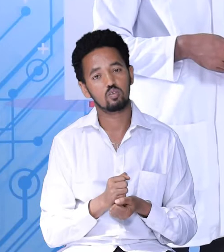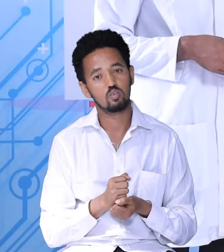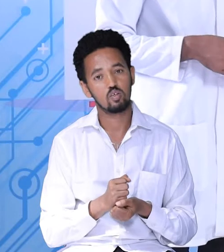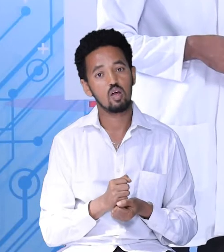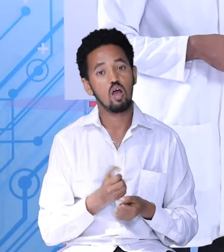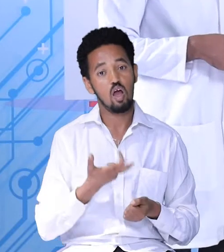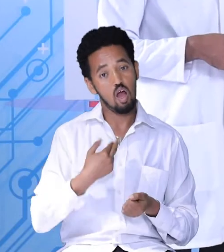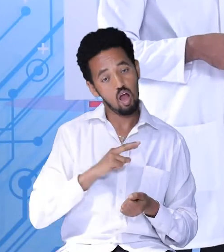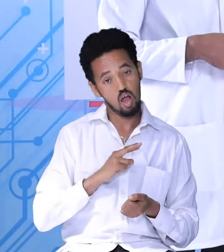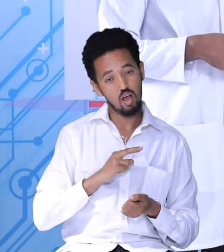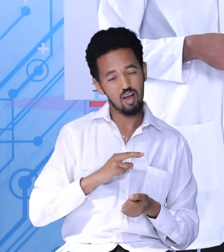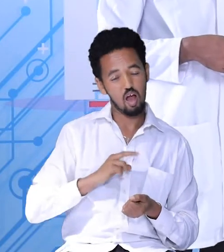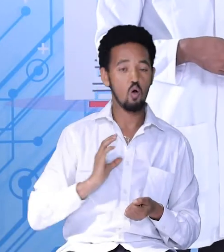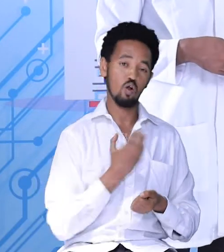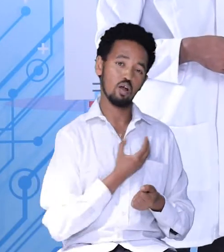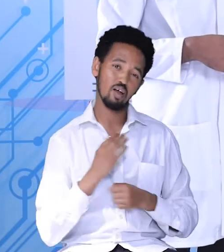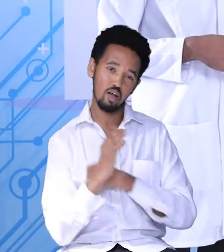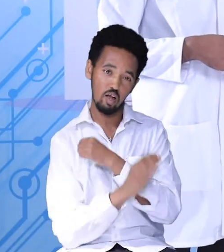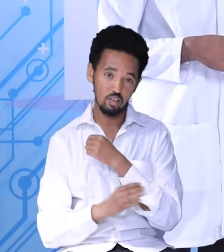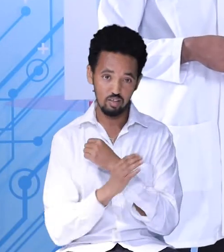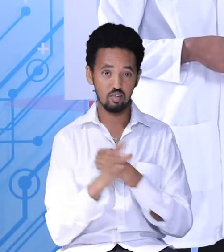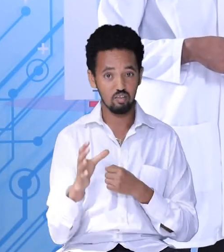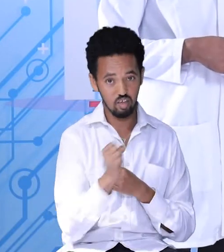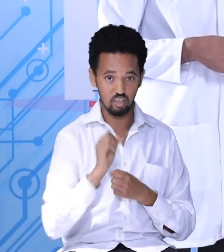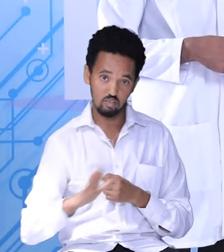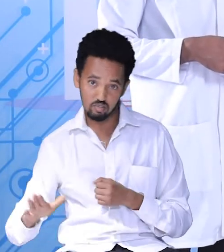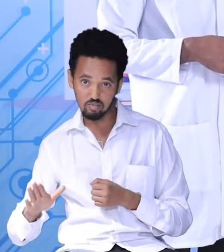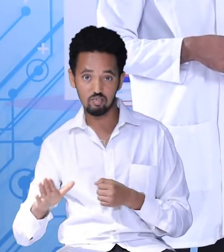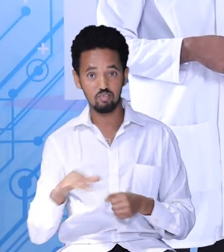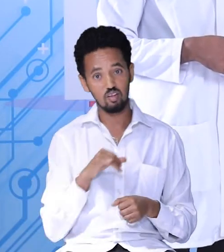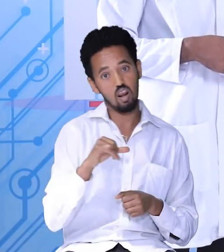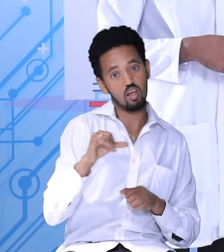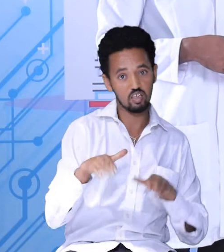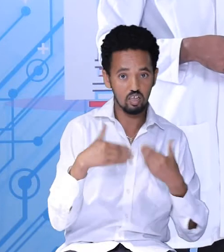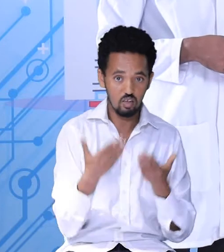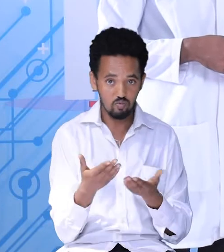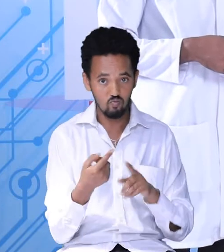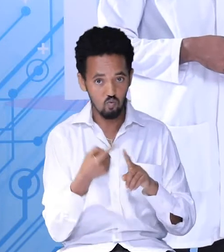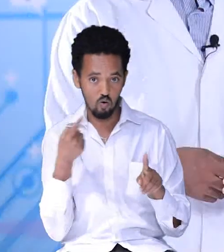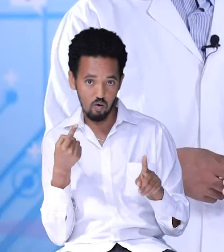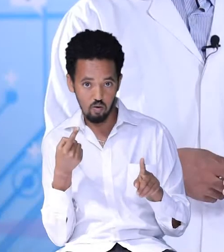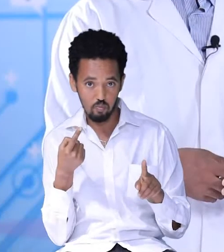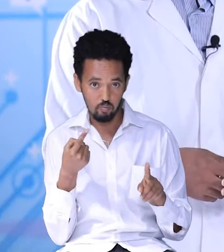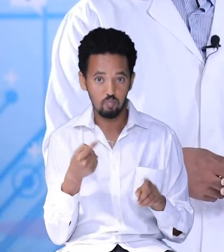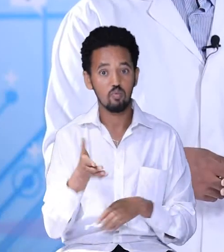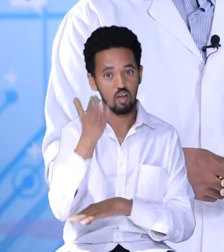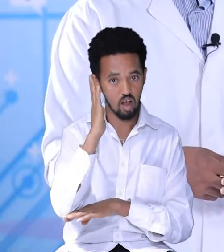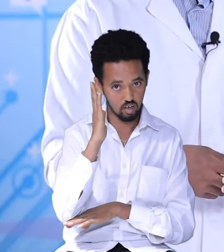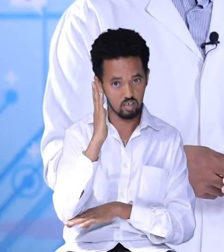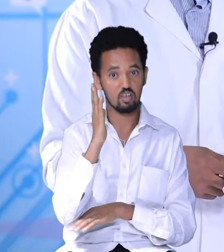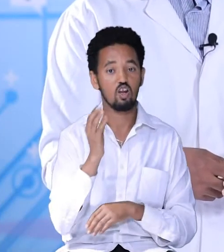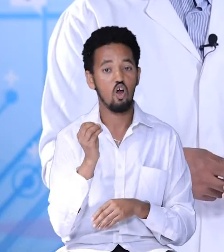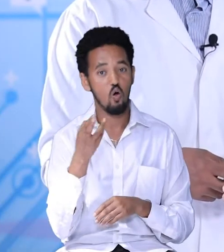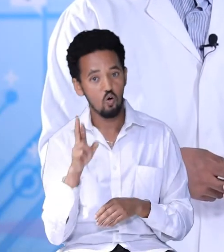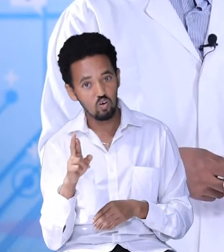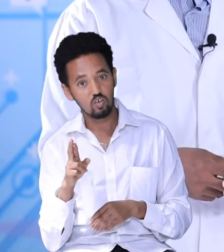Our country's society assumes that children is like a gift from God, or